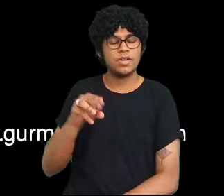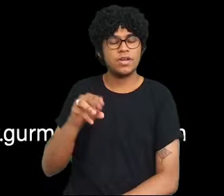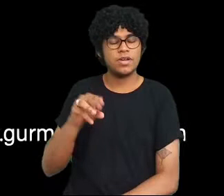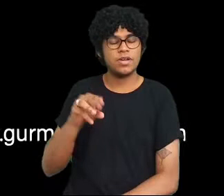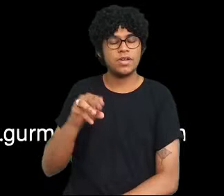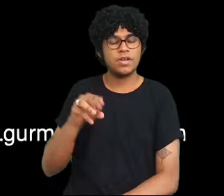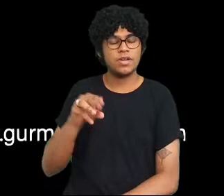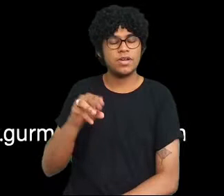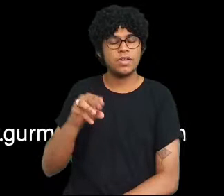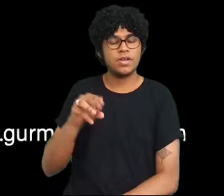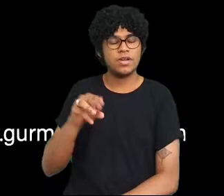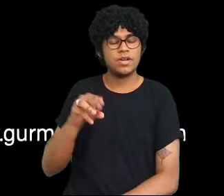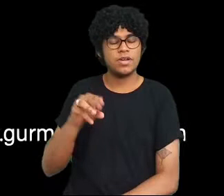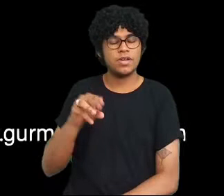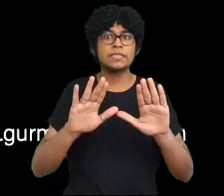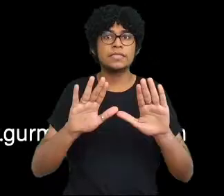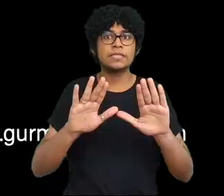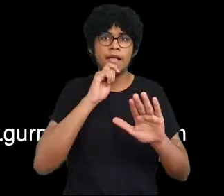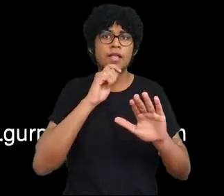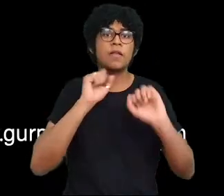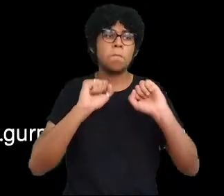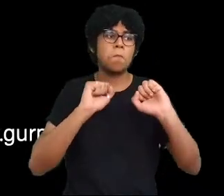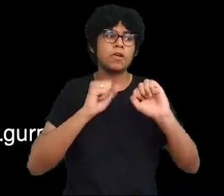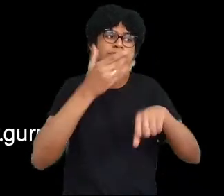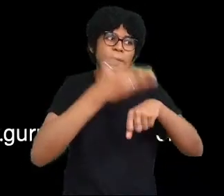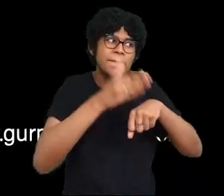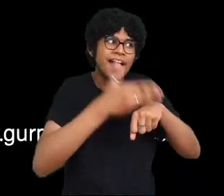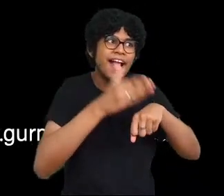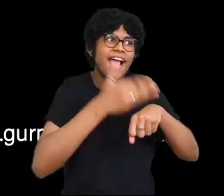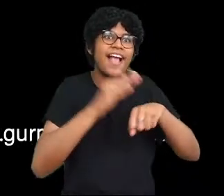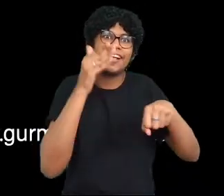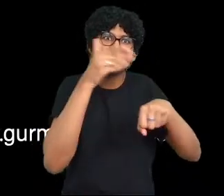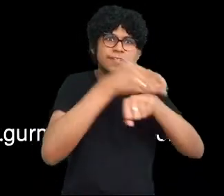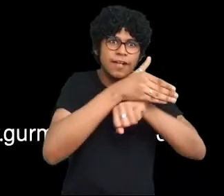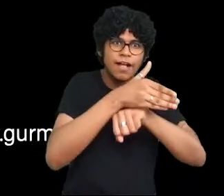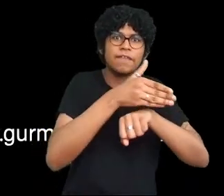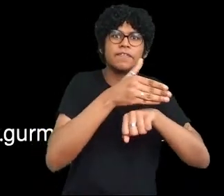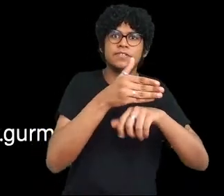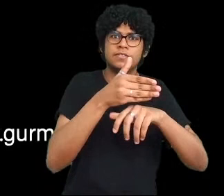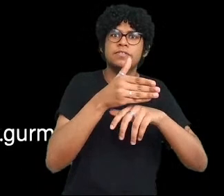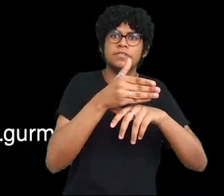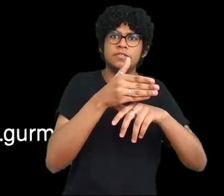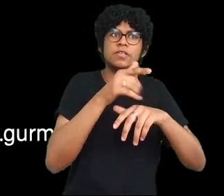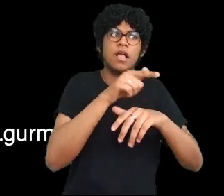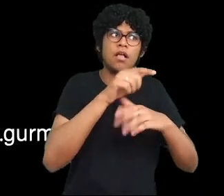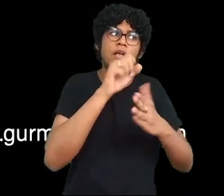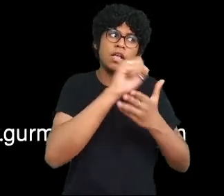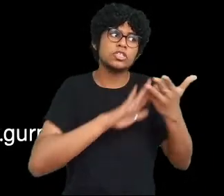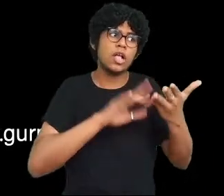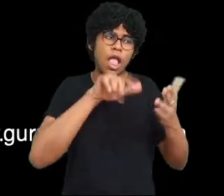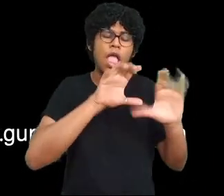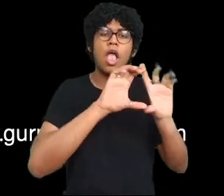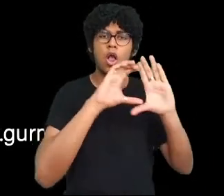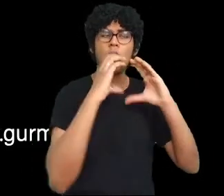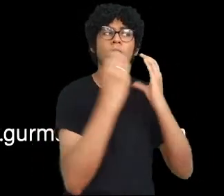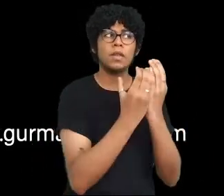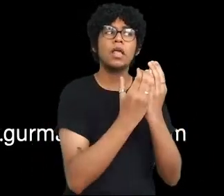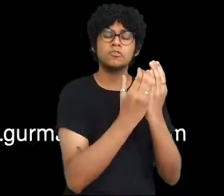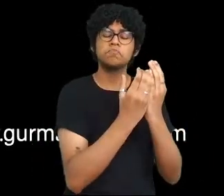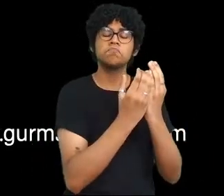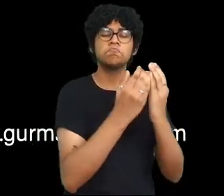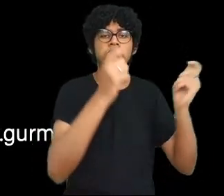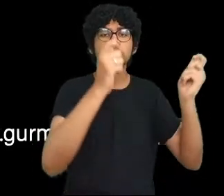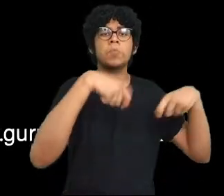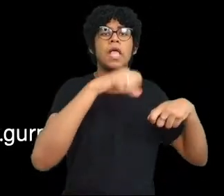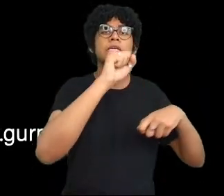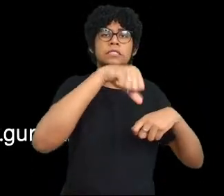is still a very active community. Then another one is Workout Wednesday, where you are